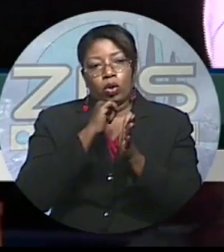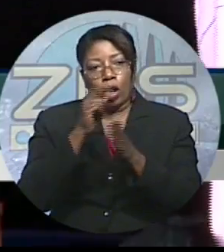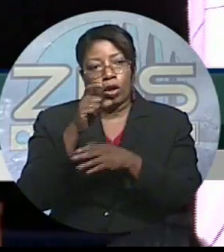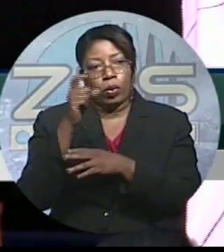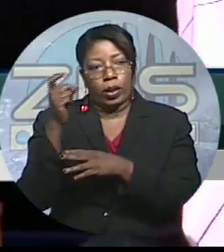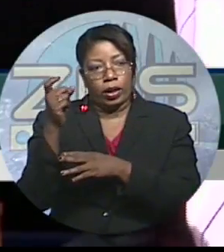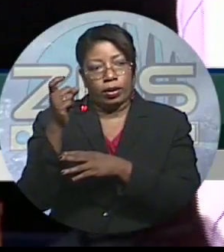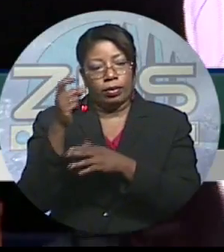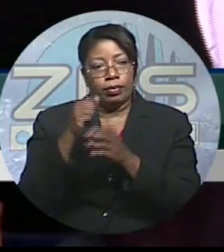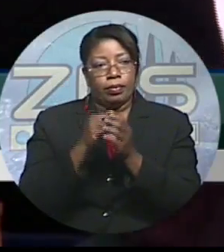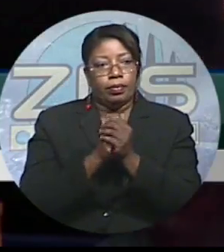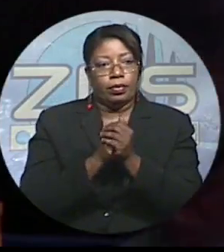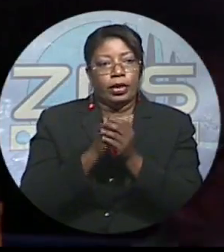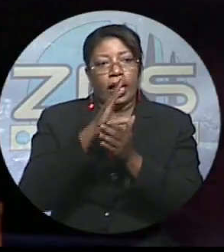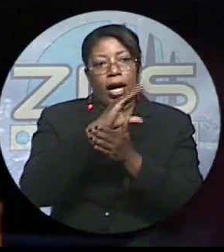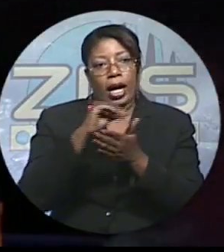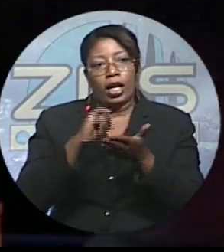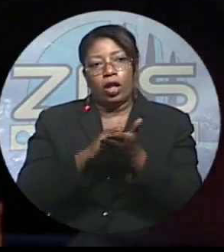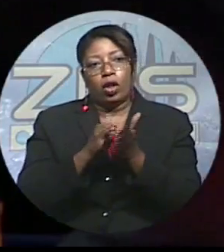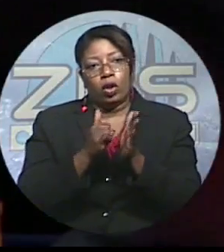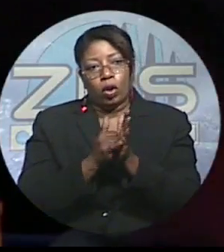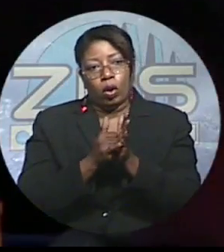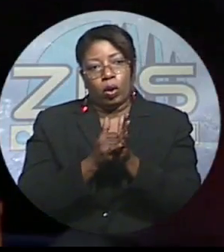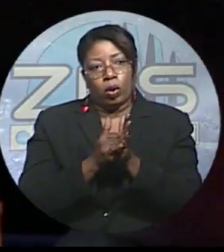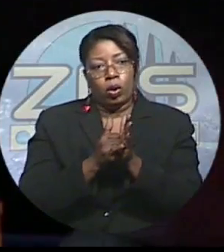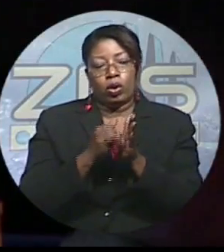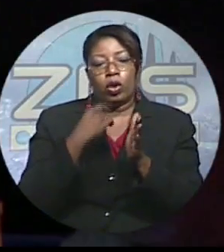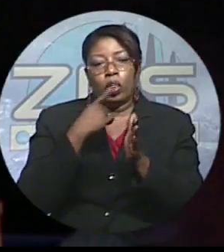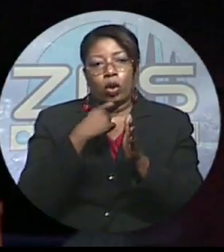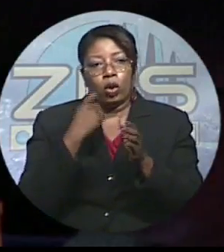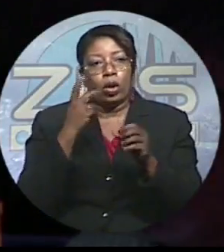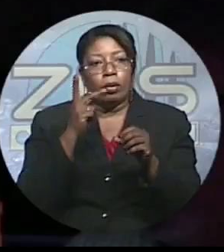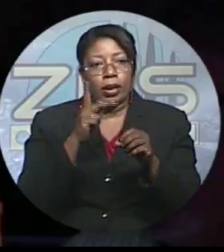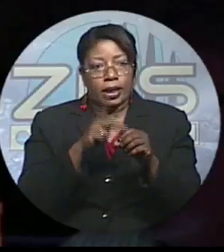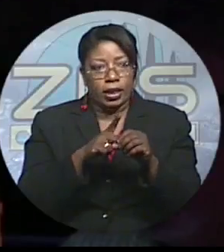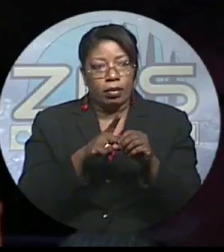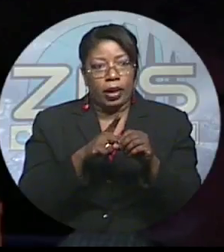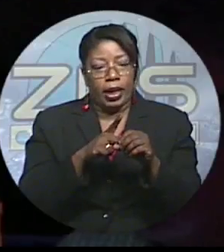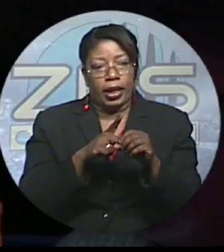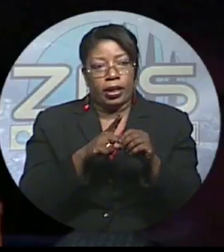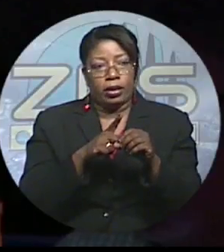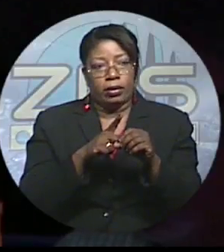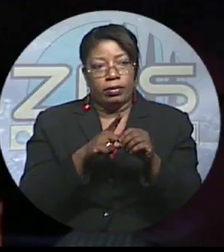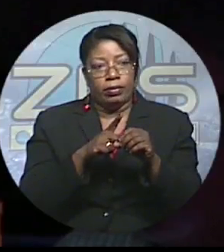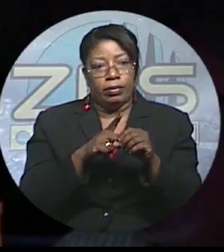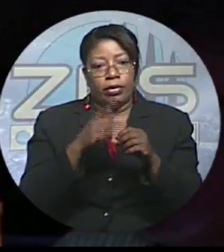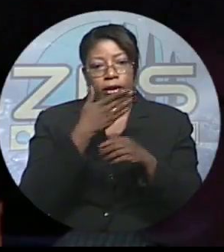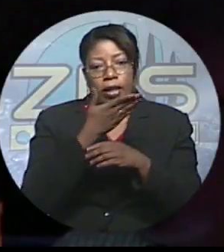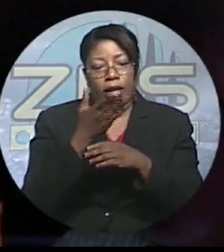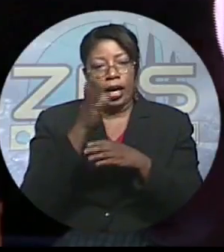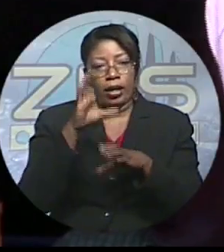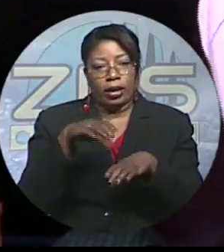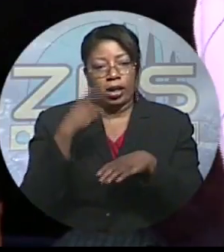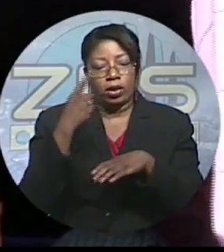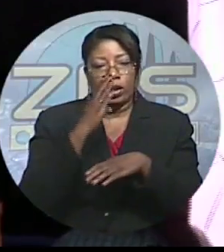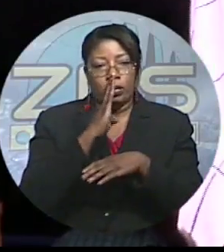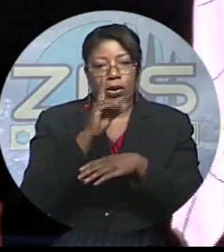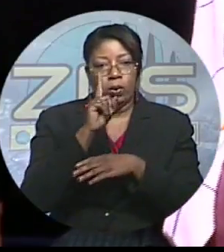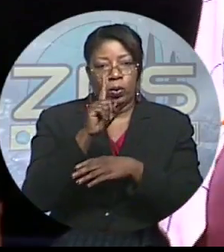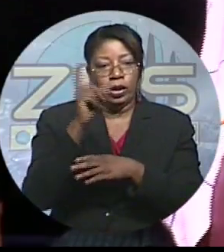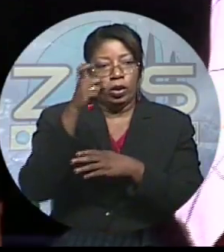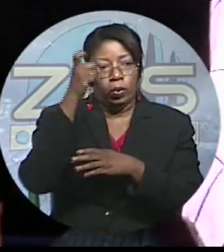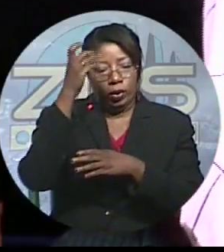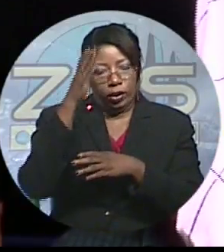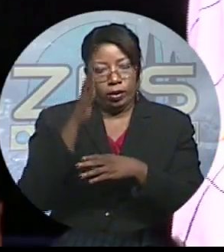win, and those who simply participated. Because there can only be one winner for